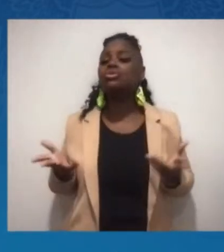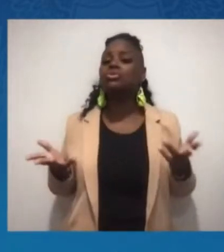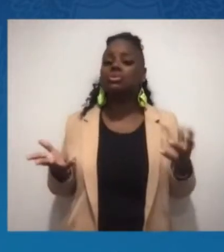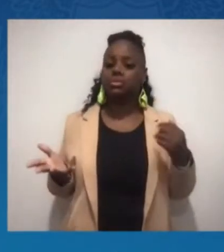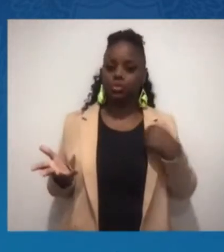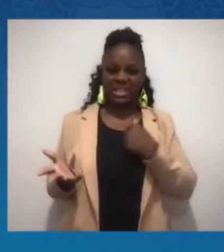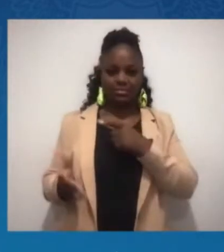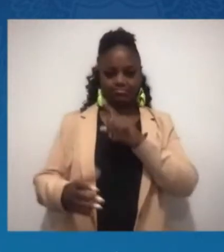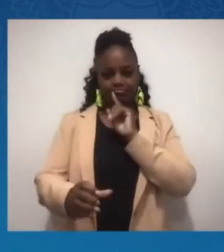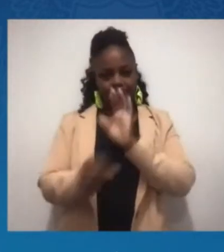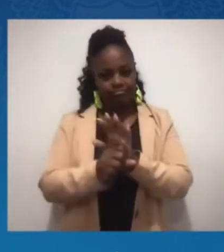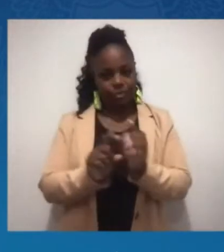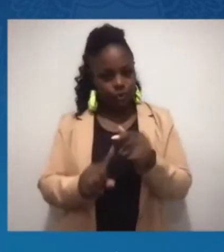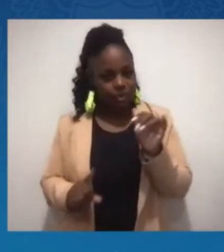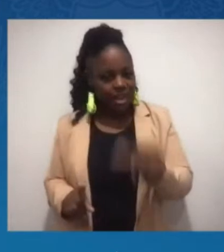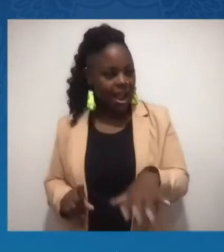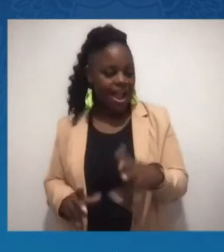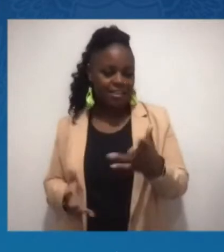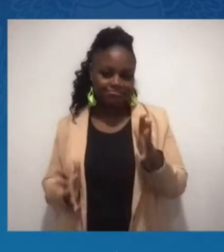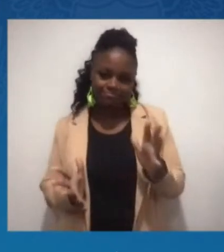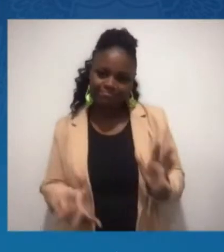an expansion of rights,